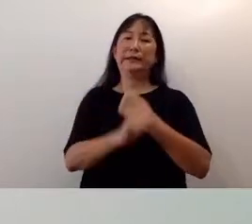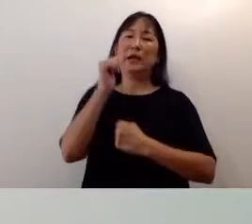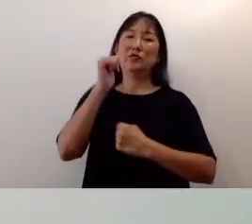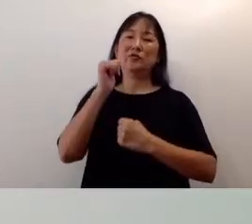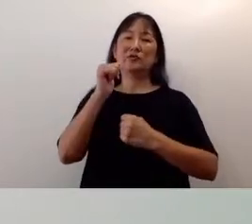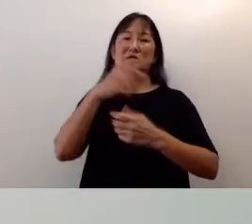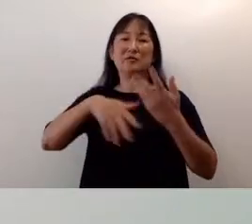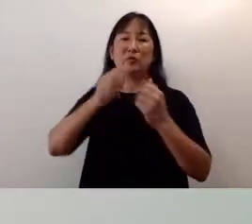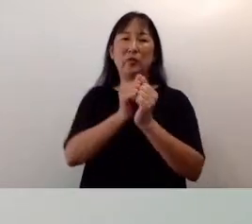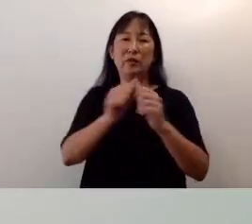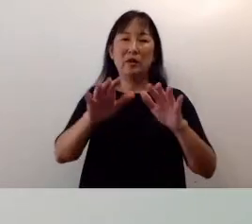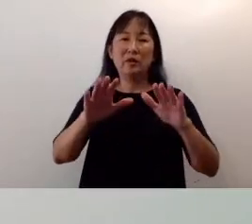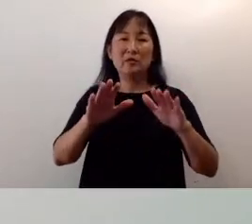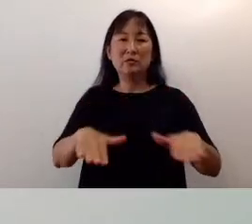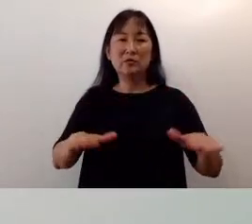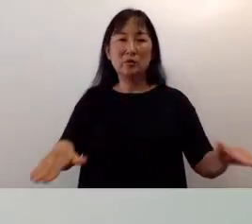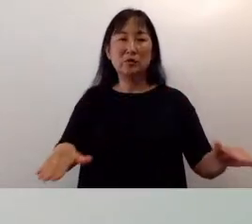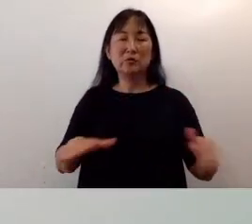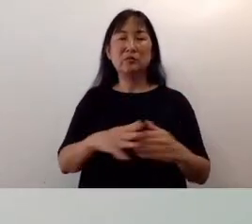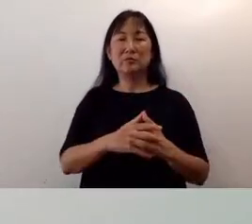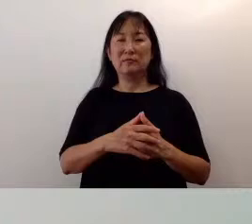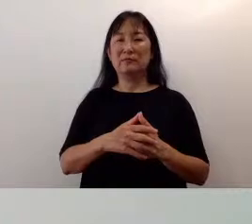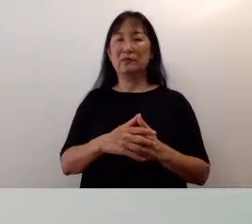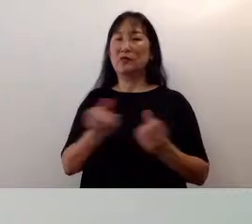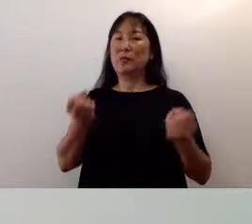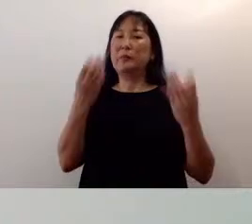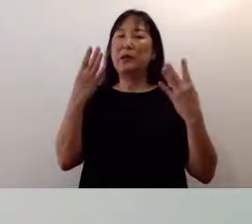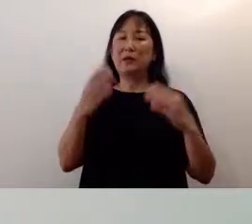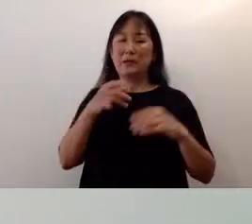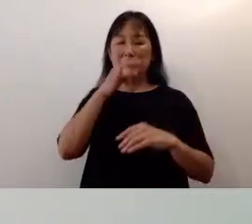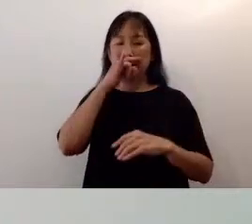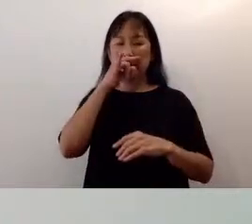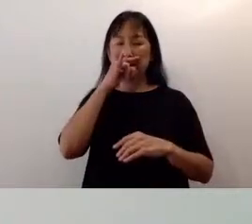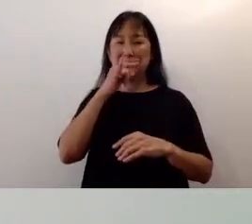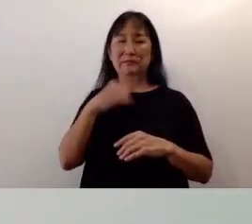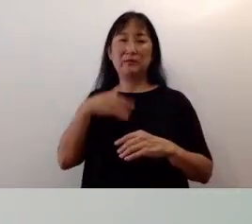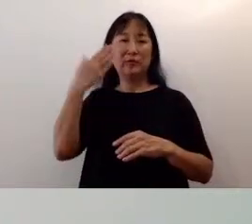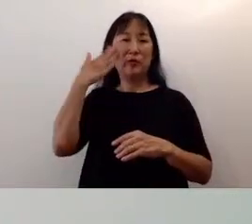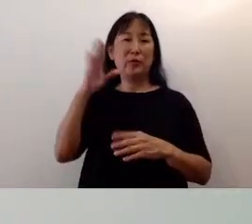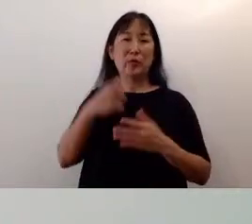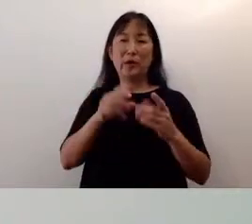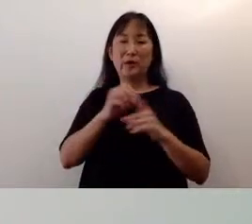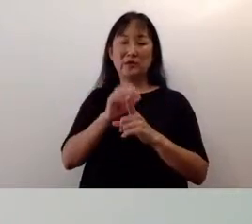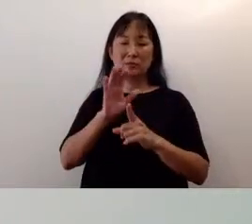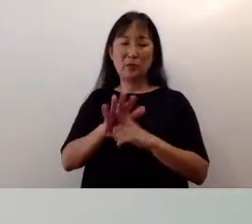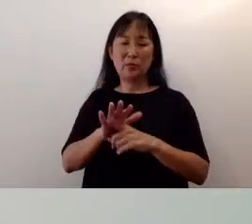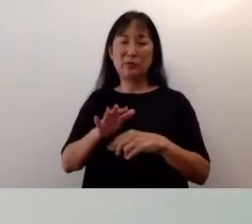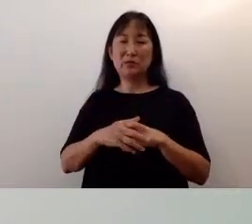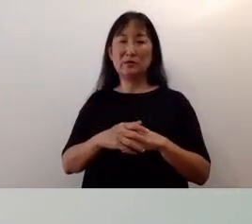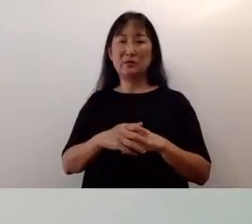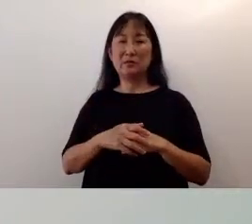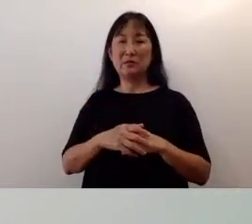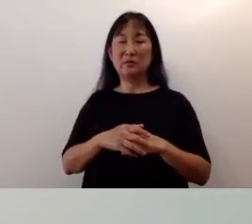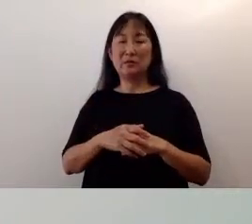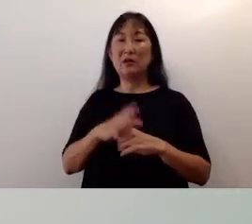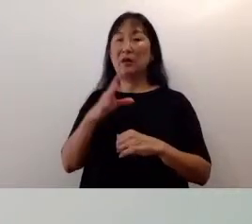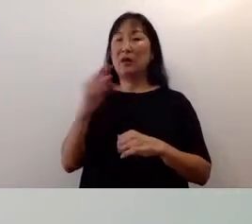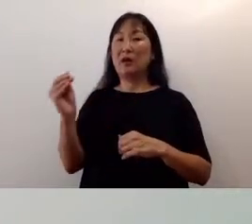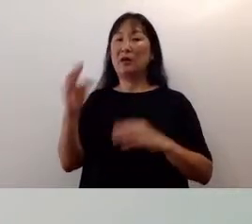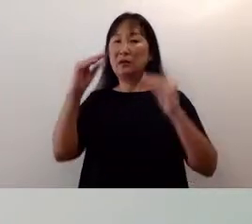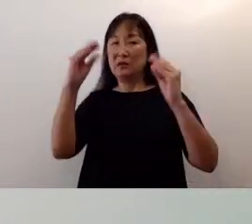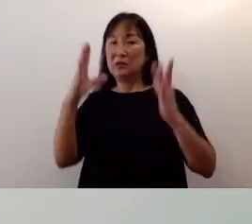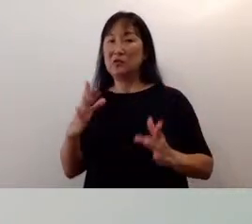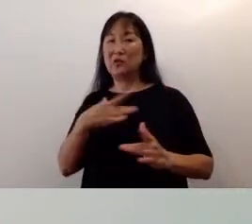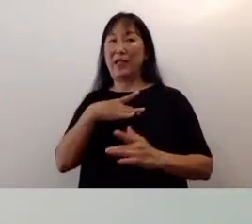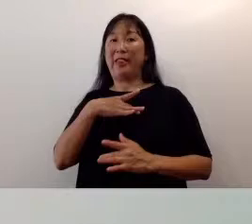children, because there's just so many kids in that room and we don't necessarily know what those kids are exposed to. And say the teacher really